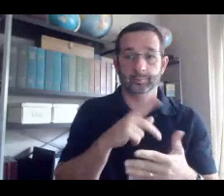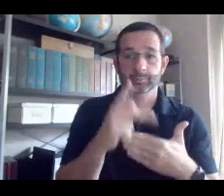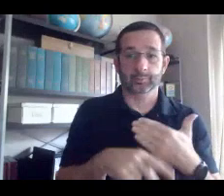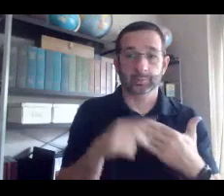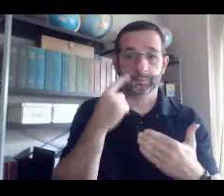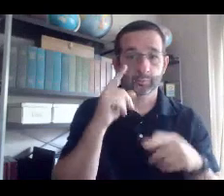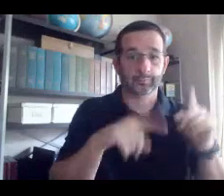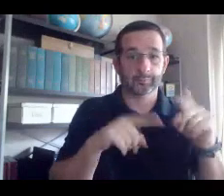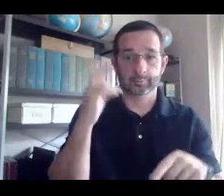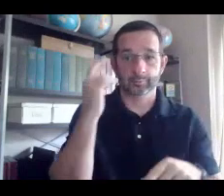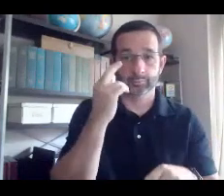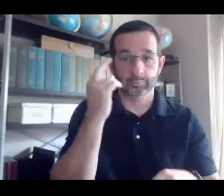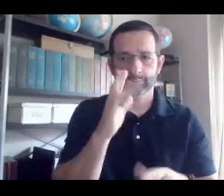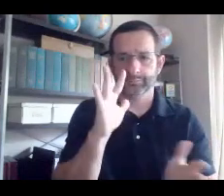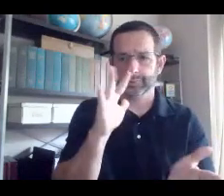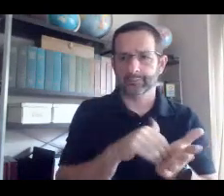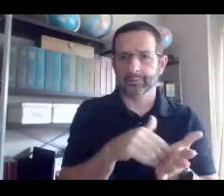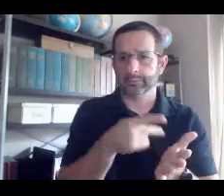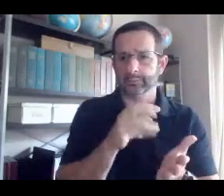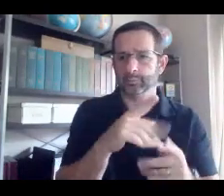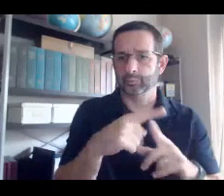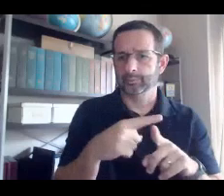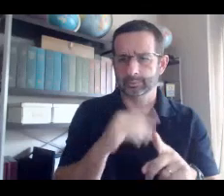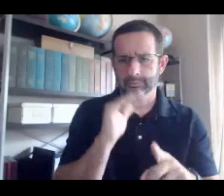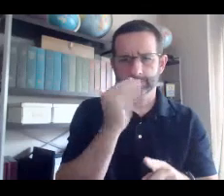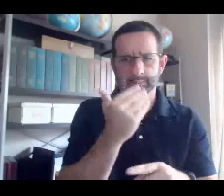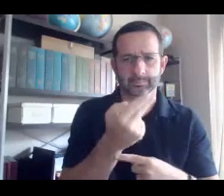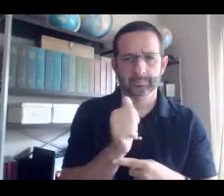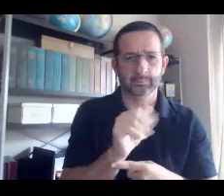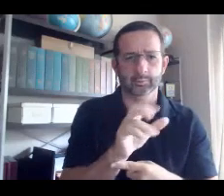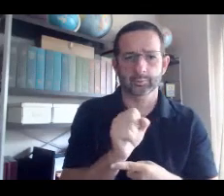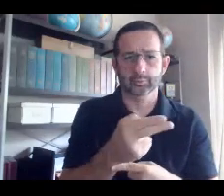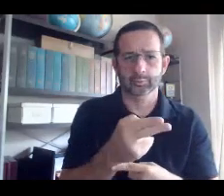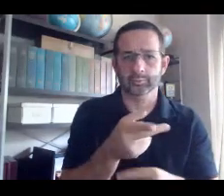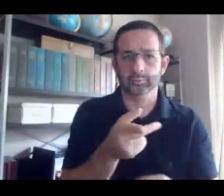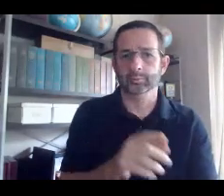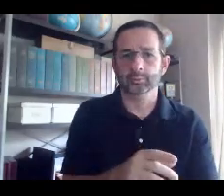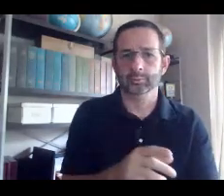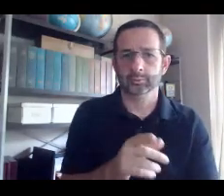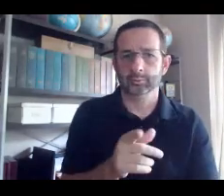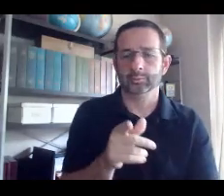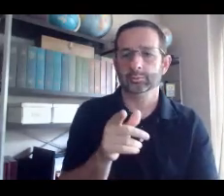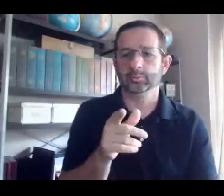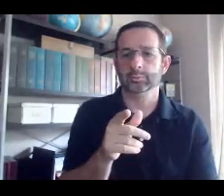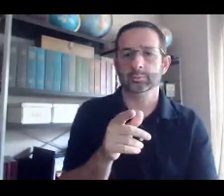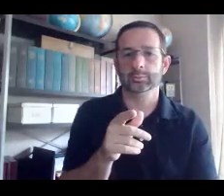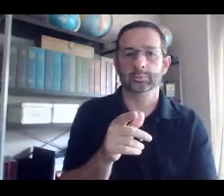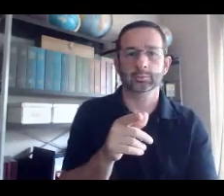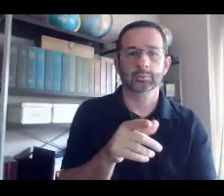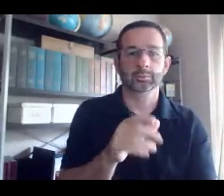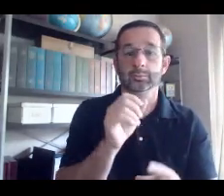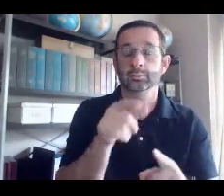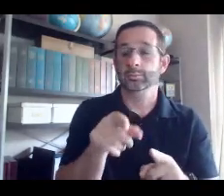LRP penalty to withdraw from the program for the variety of reasons?